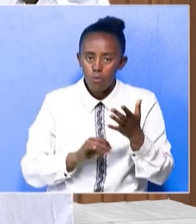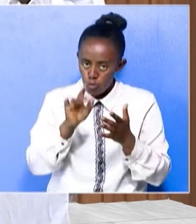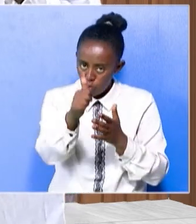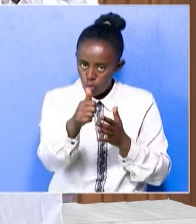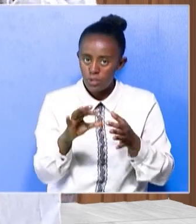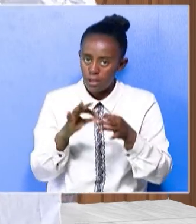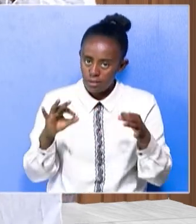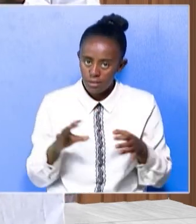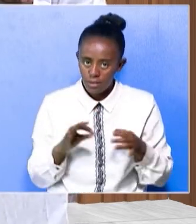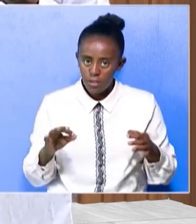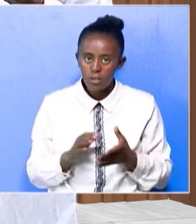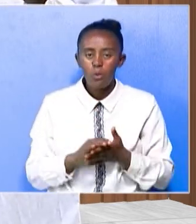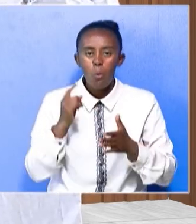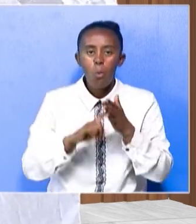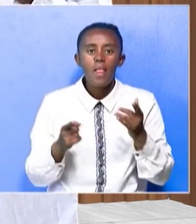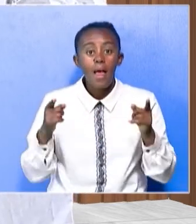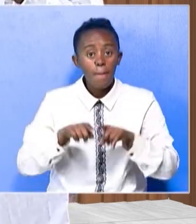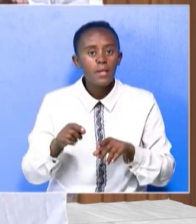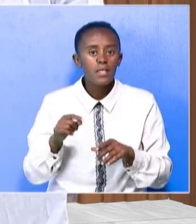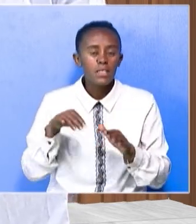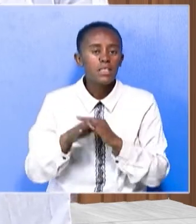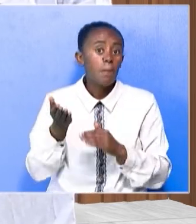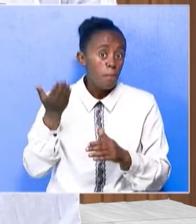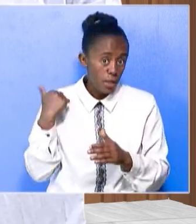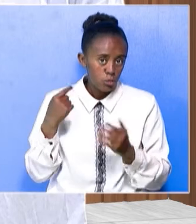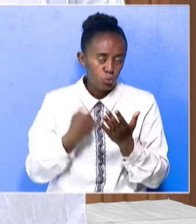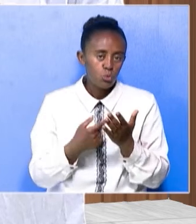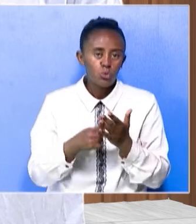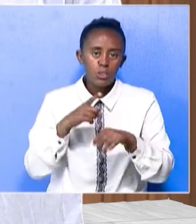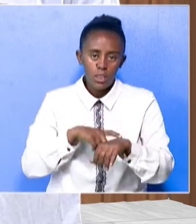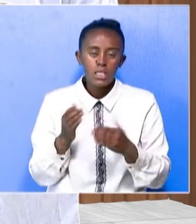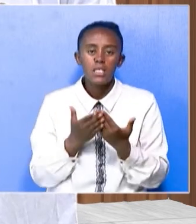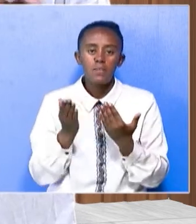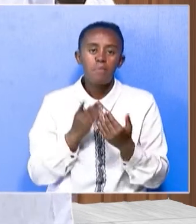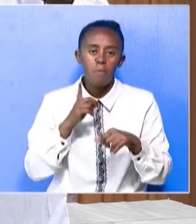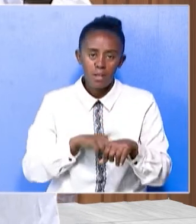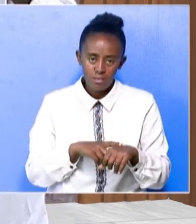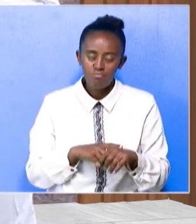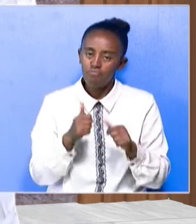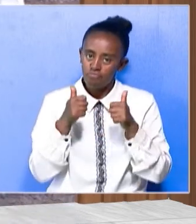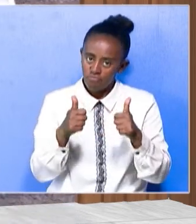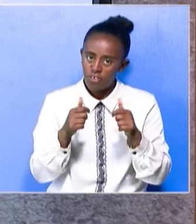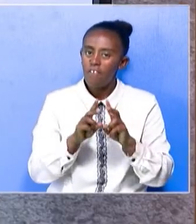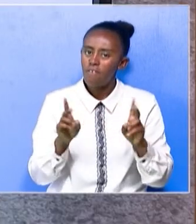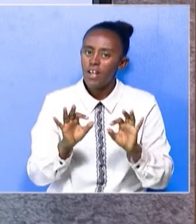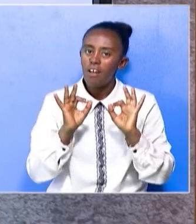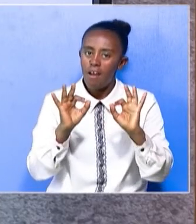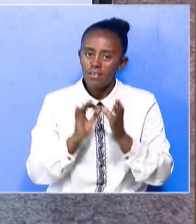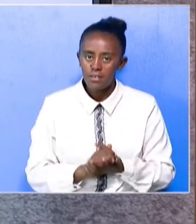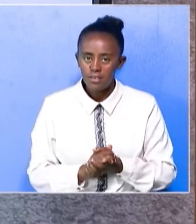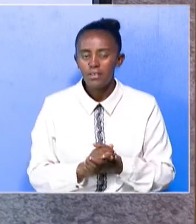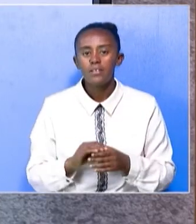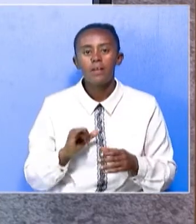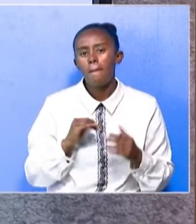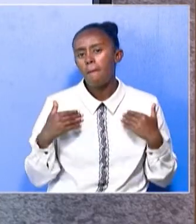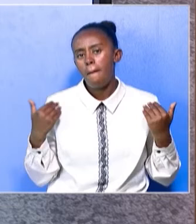sentences. What happened in the past using these things, simple persons. Interesting, very nice. So I'm